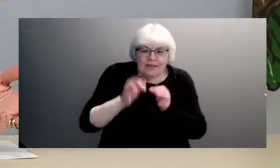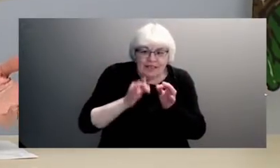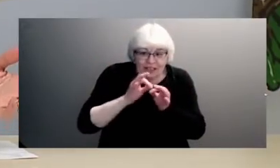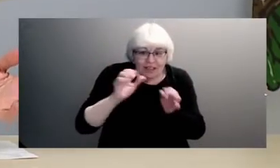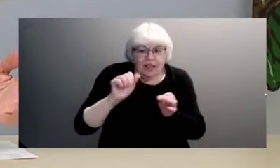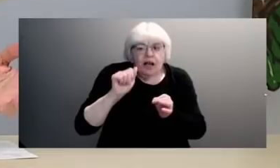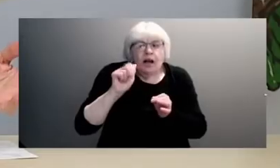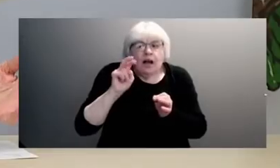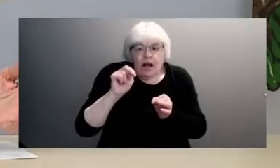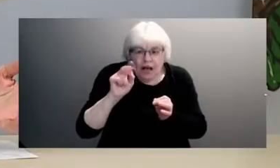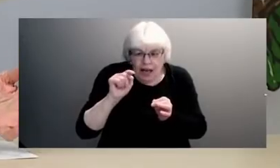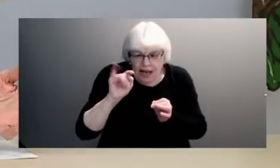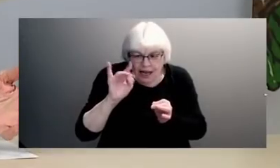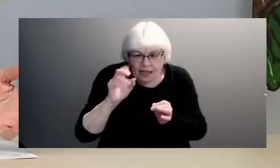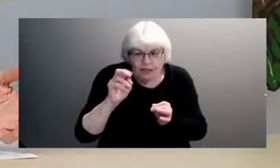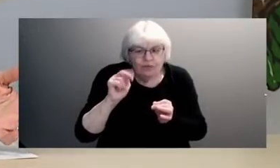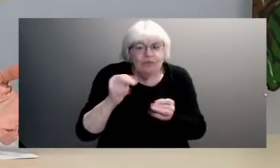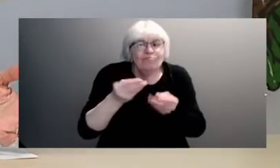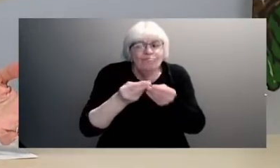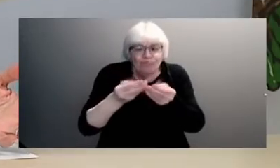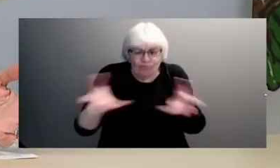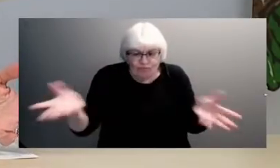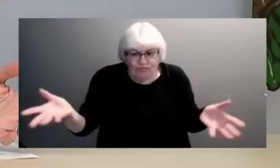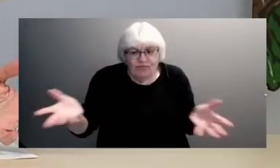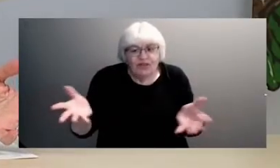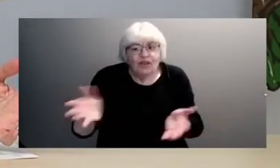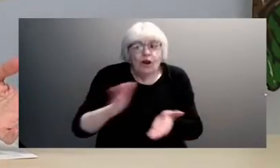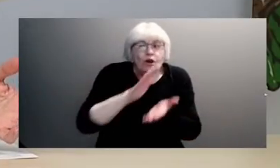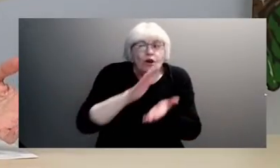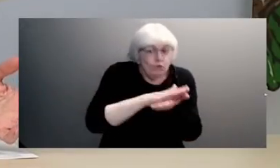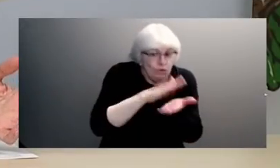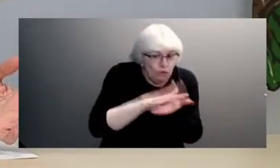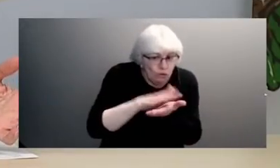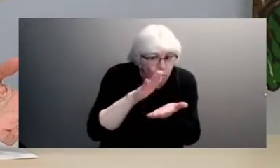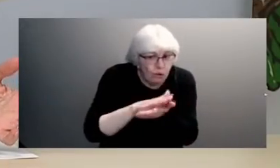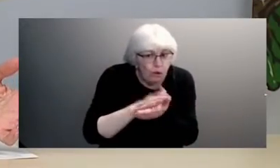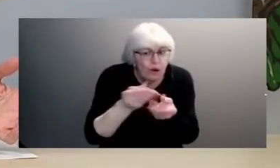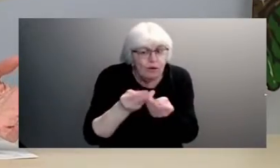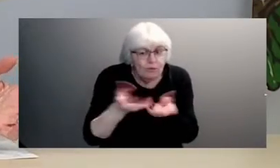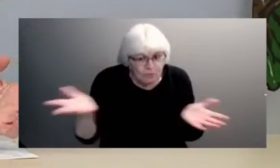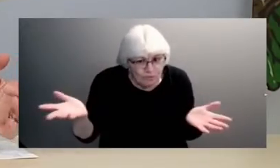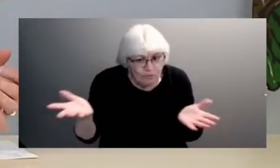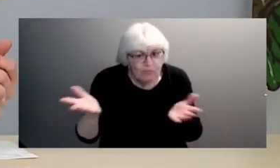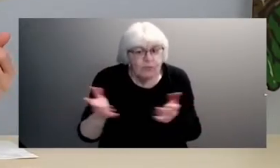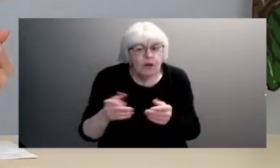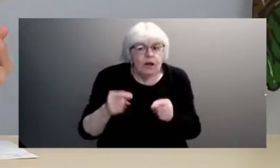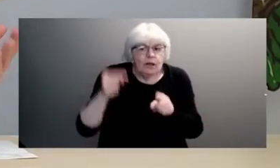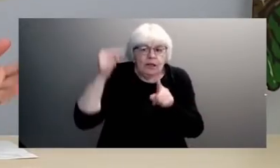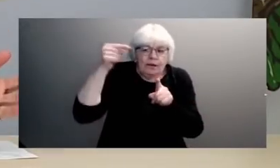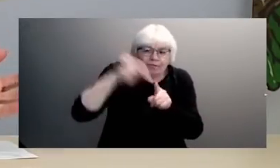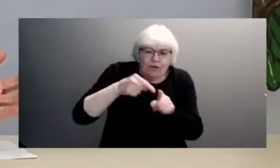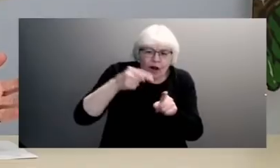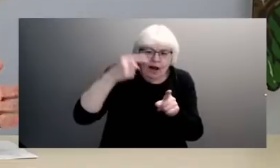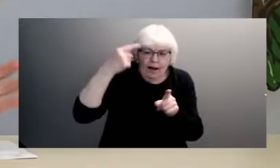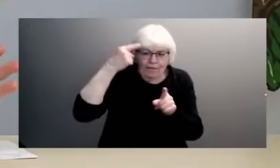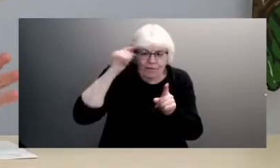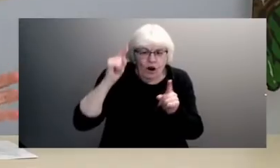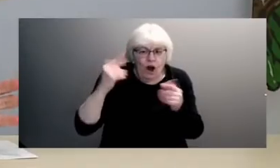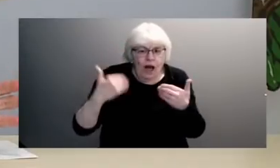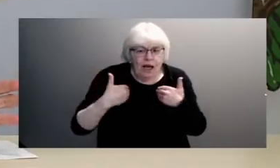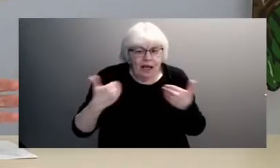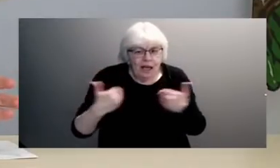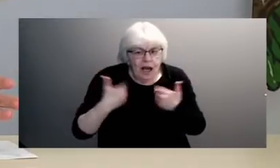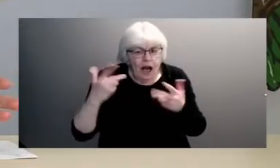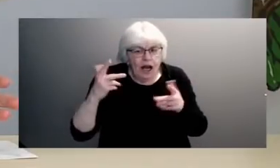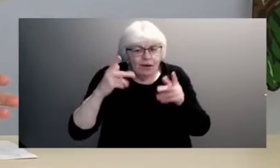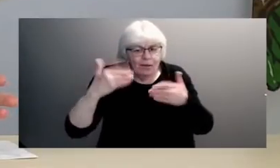access PEI for those, especially young children, for parents to pick them up. We're also using some of the antigen tests at our